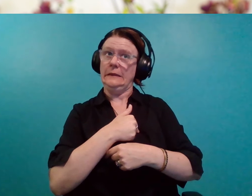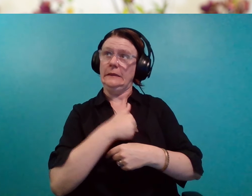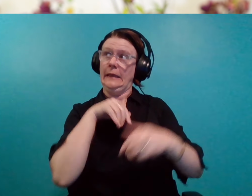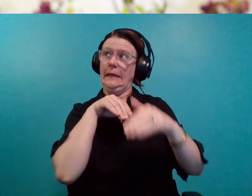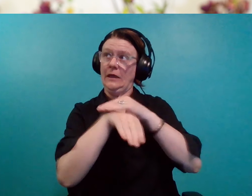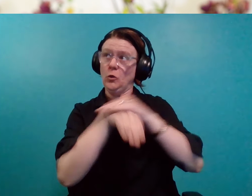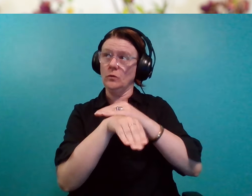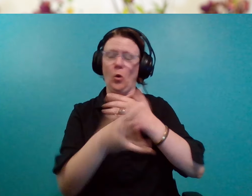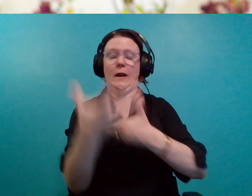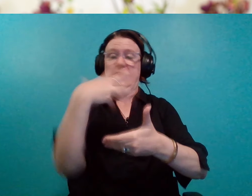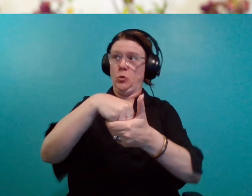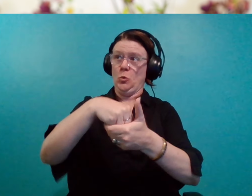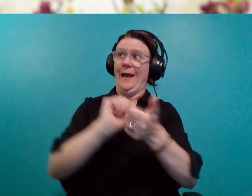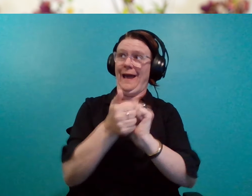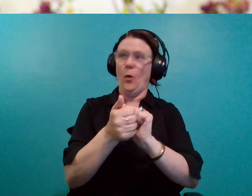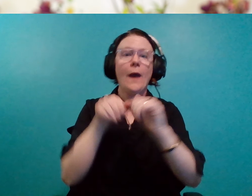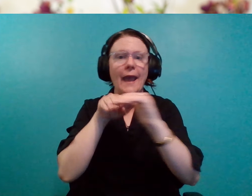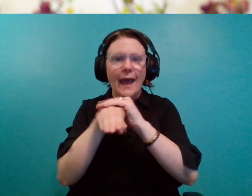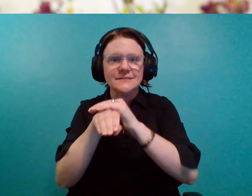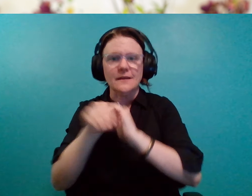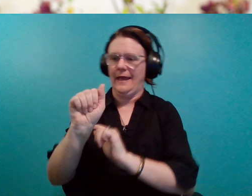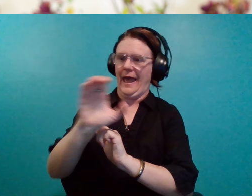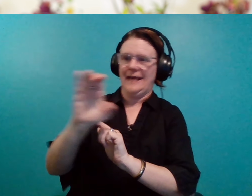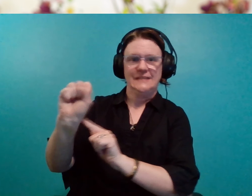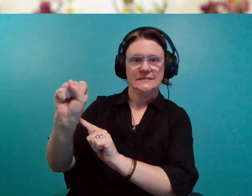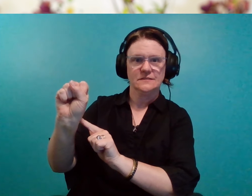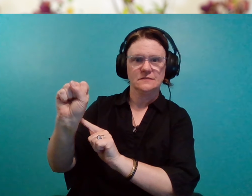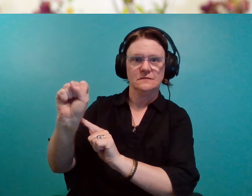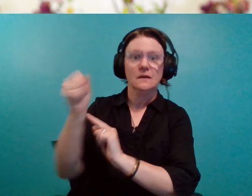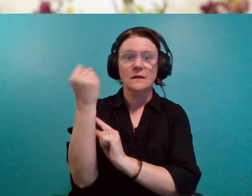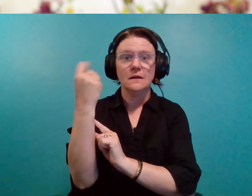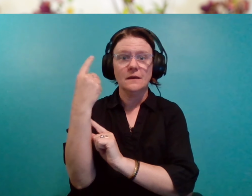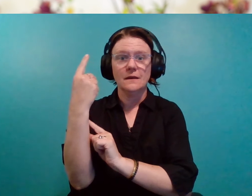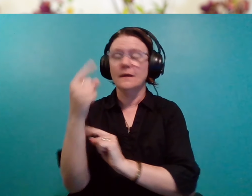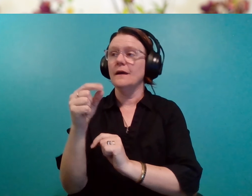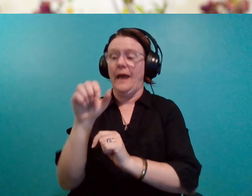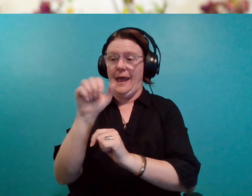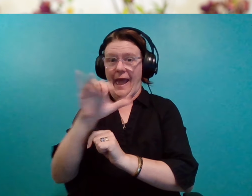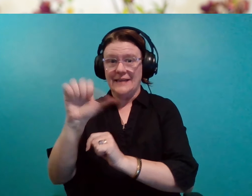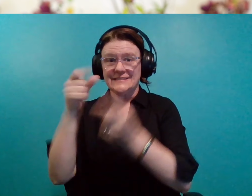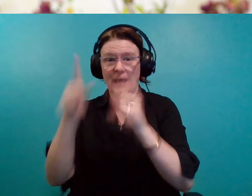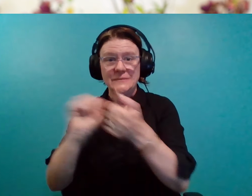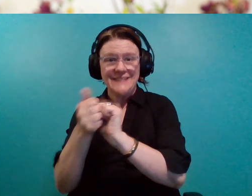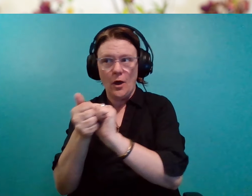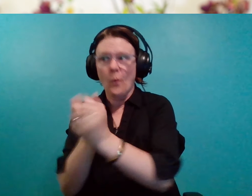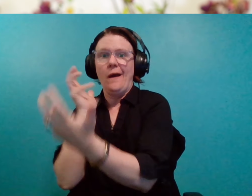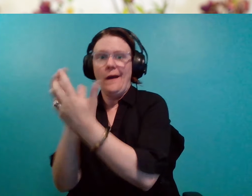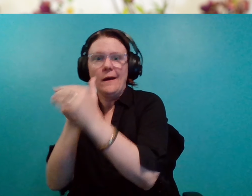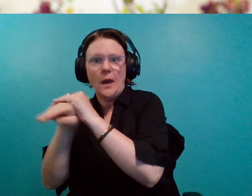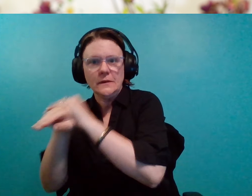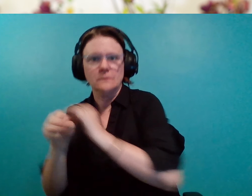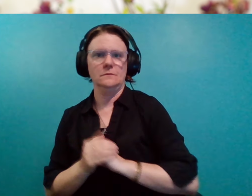we need access. And in order to have access, we need accommodations.